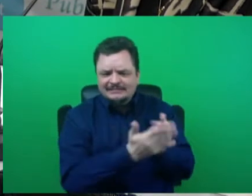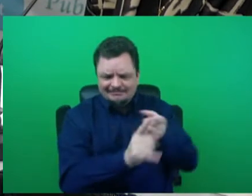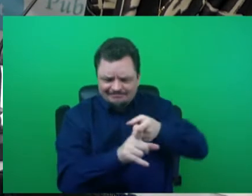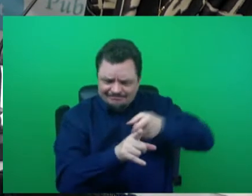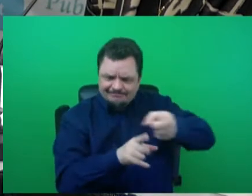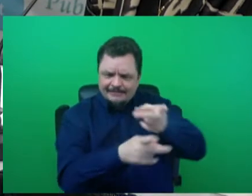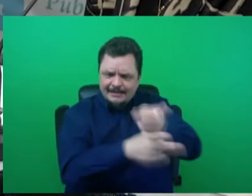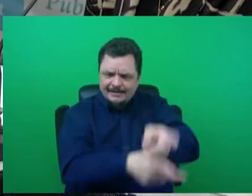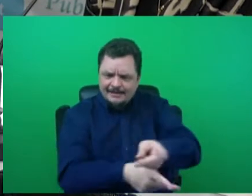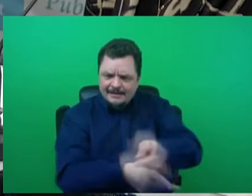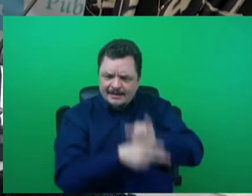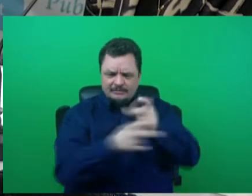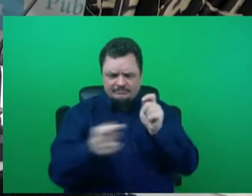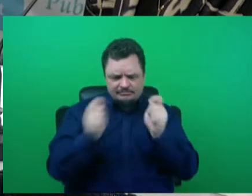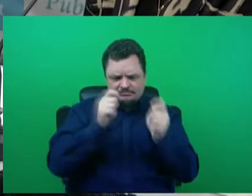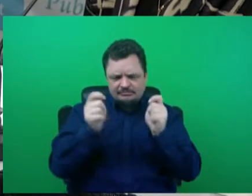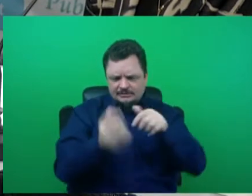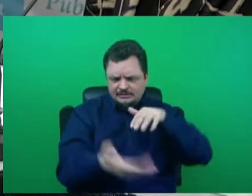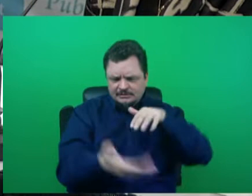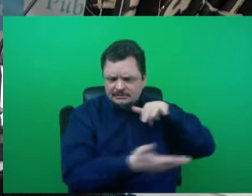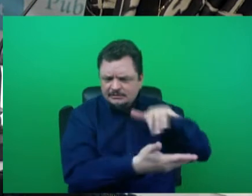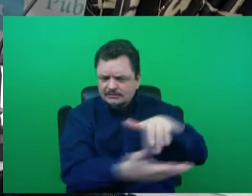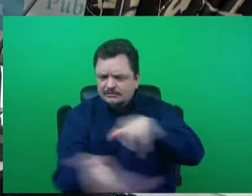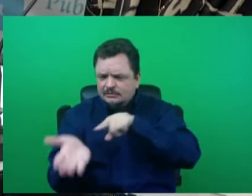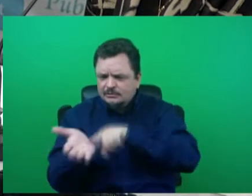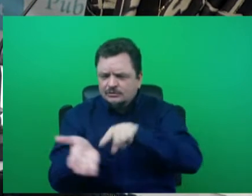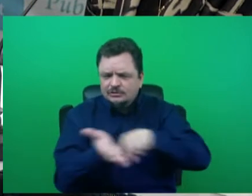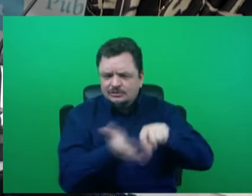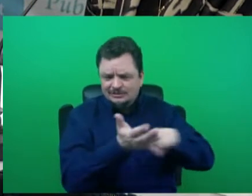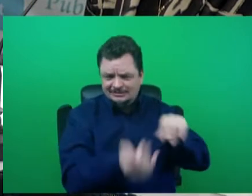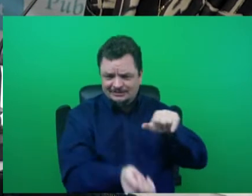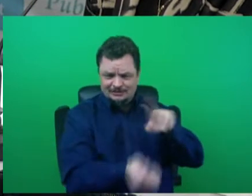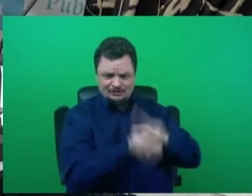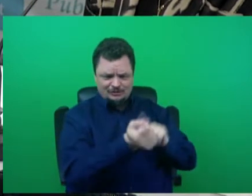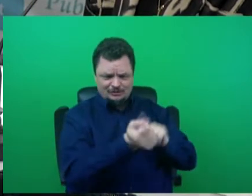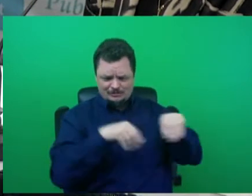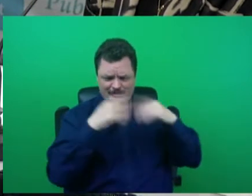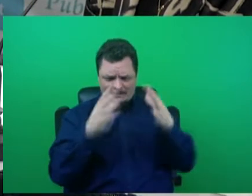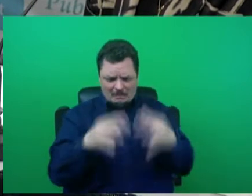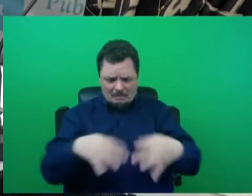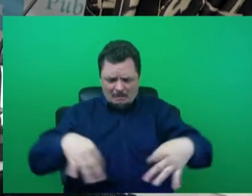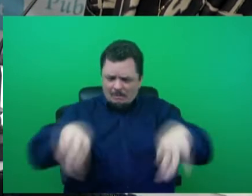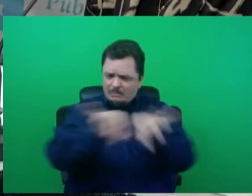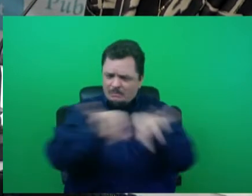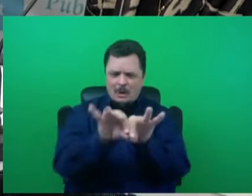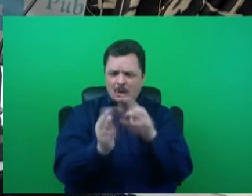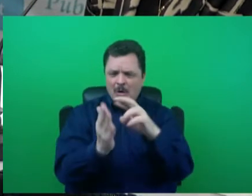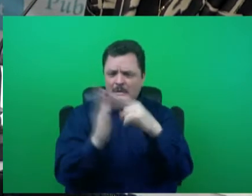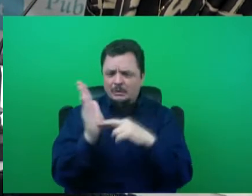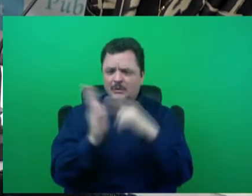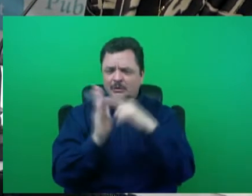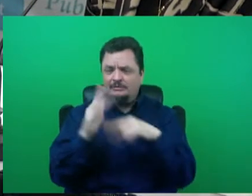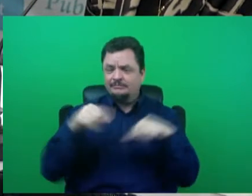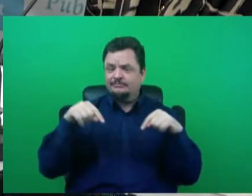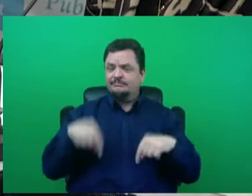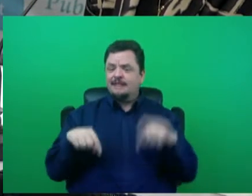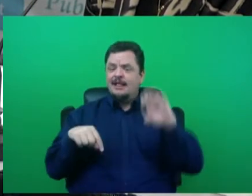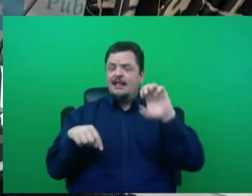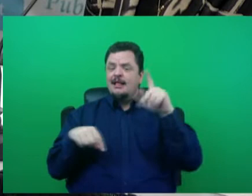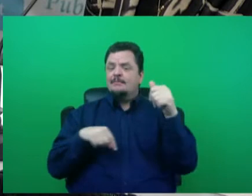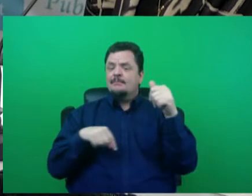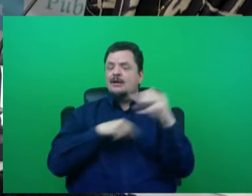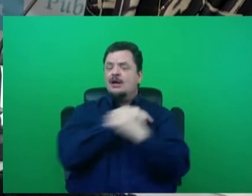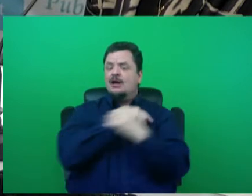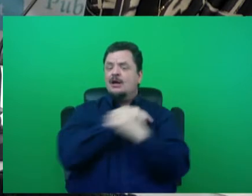many critical roles, and El Paso County public health nurses serve individuals and families across numerous programs